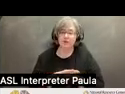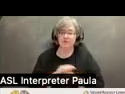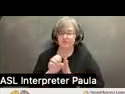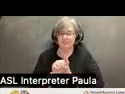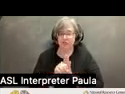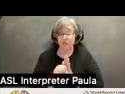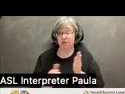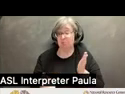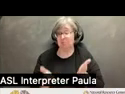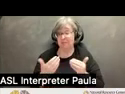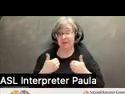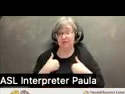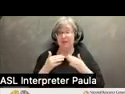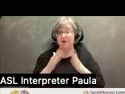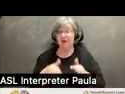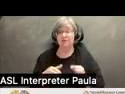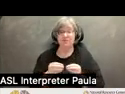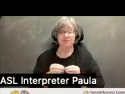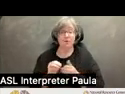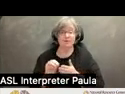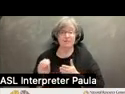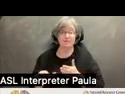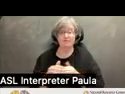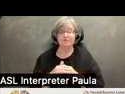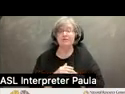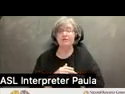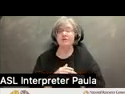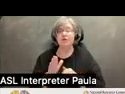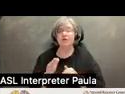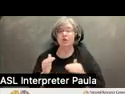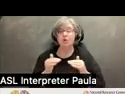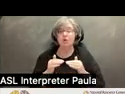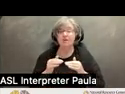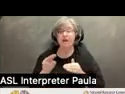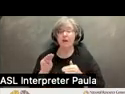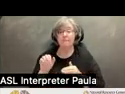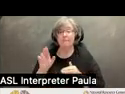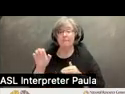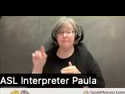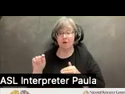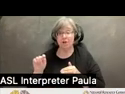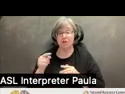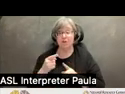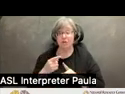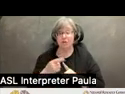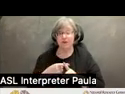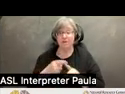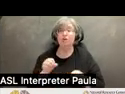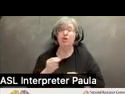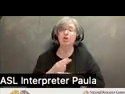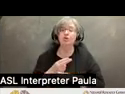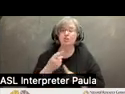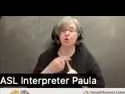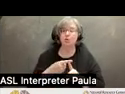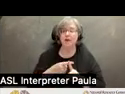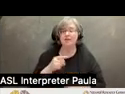there might be housing that's more expensive than your fair market rents, you can use rent reasonableness just to show that, well, this unit that